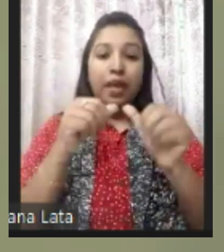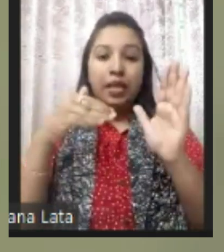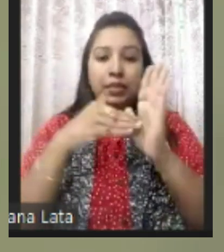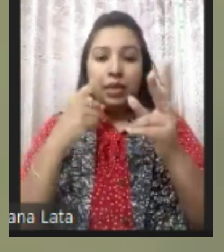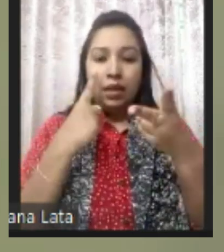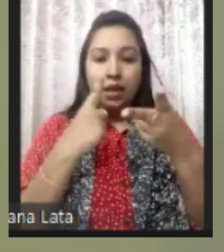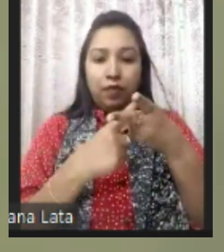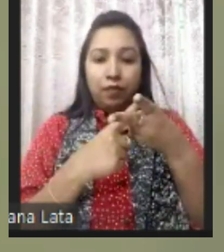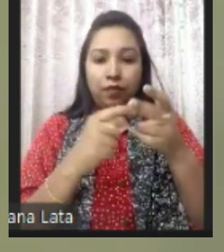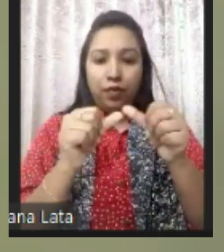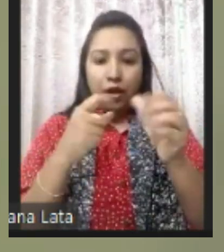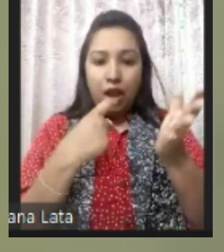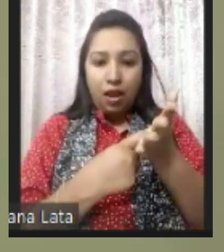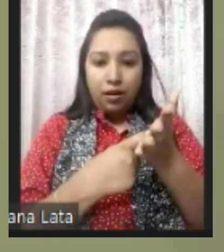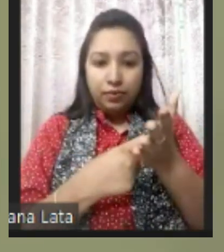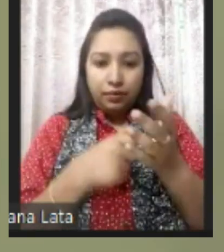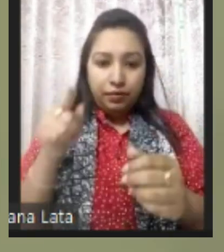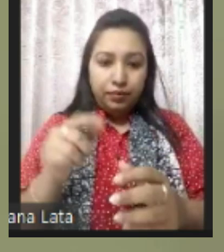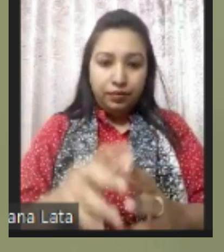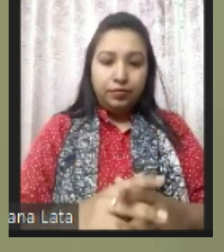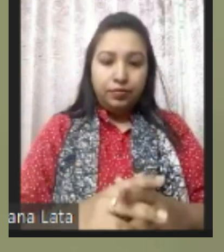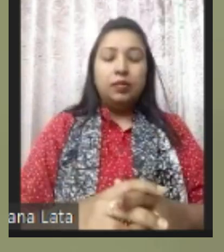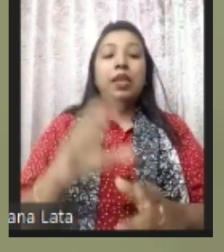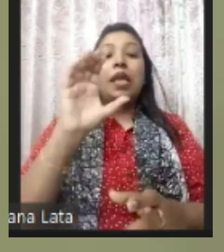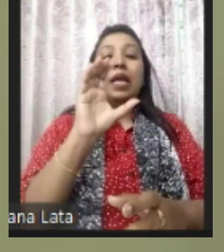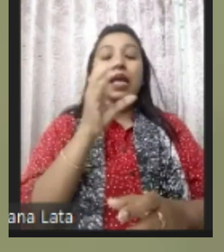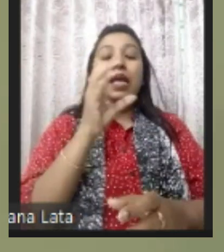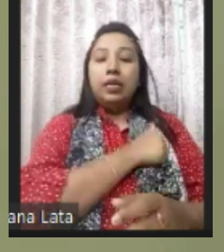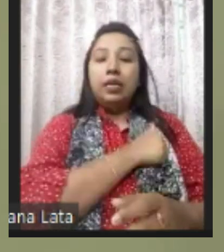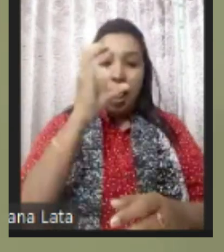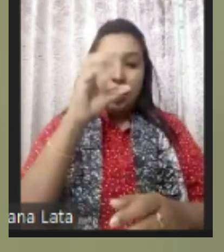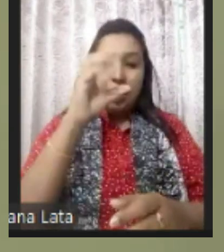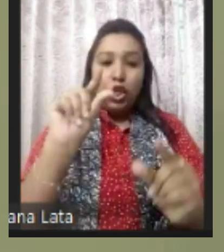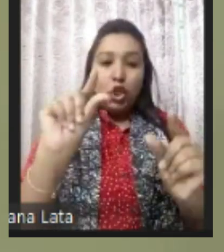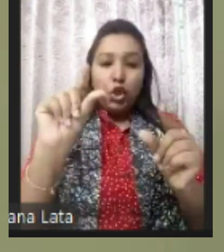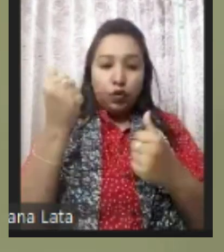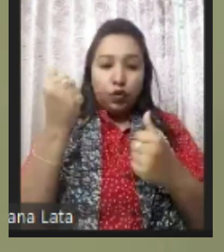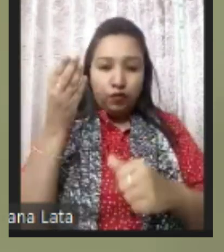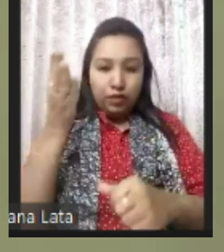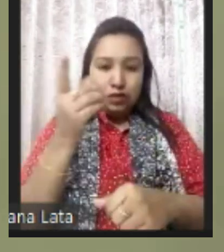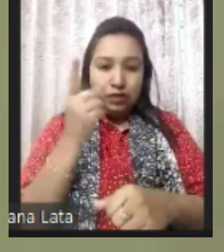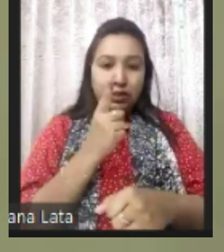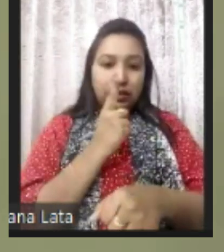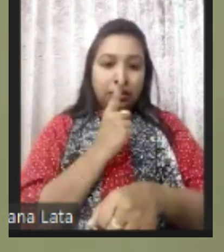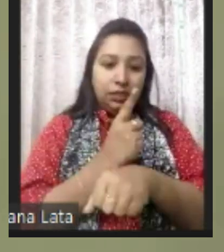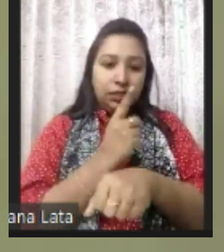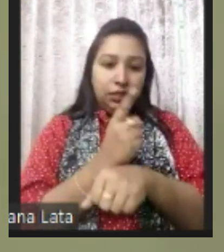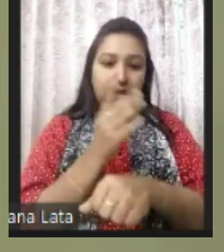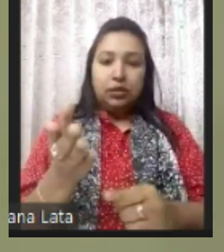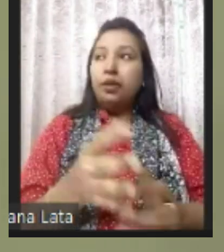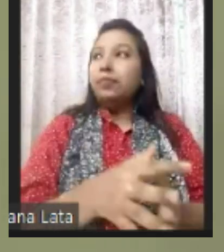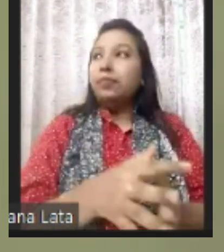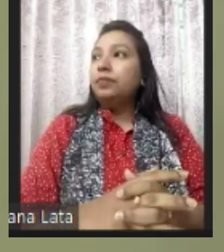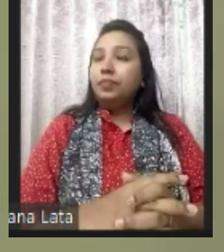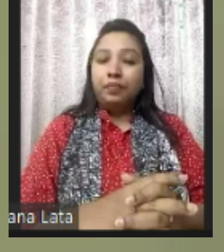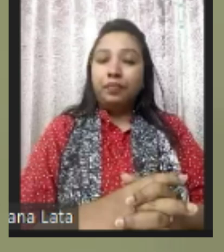helpful for image recognition, best route finding, and so many other ways, but would you like to enlighten our audience